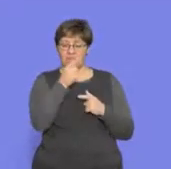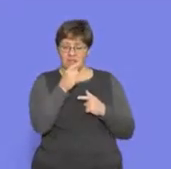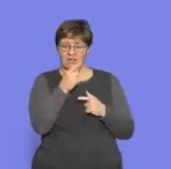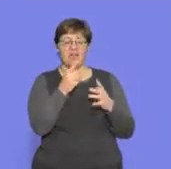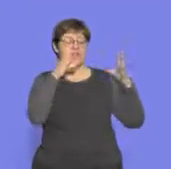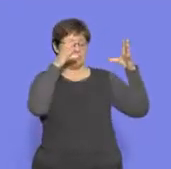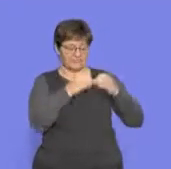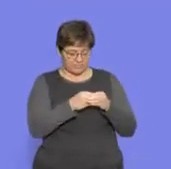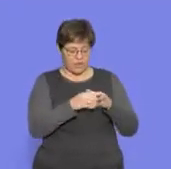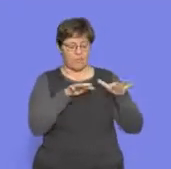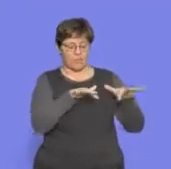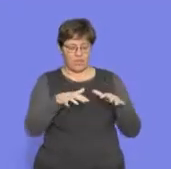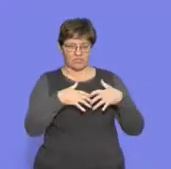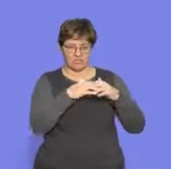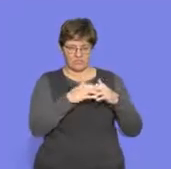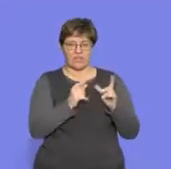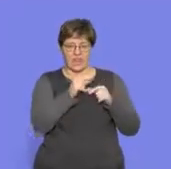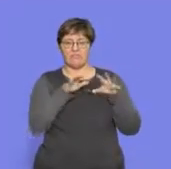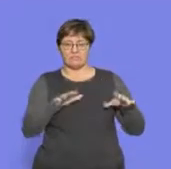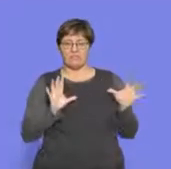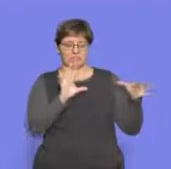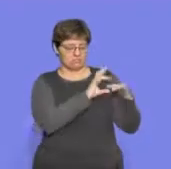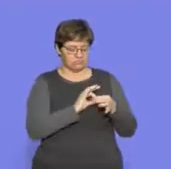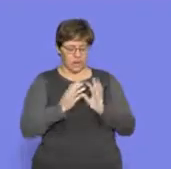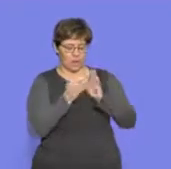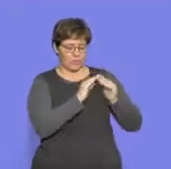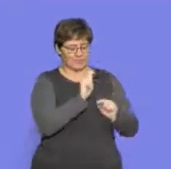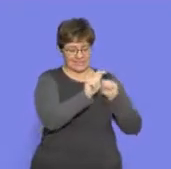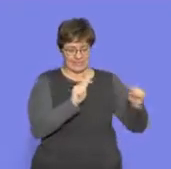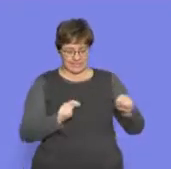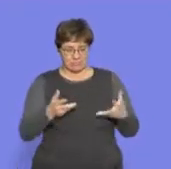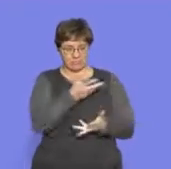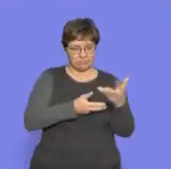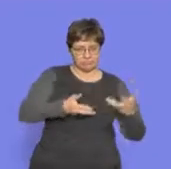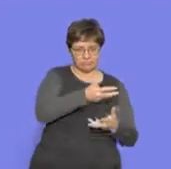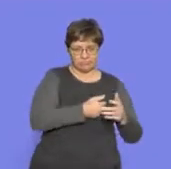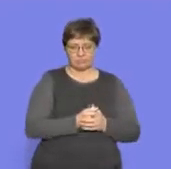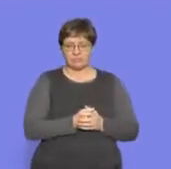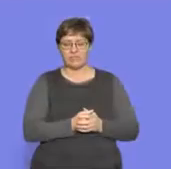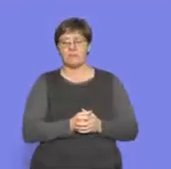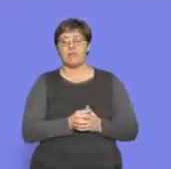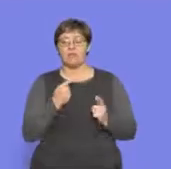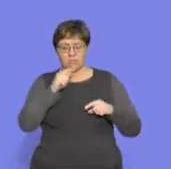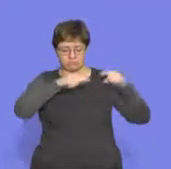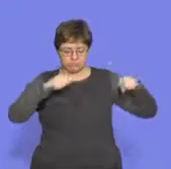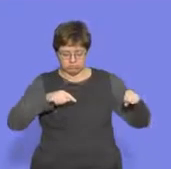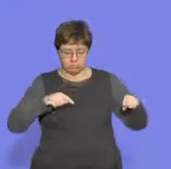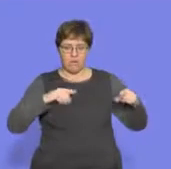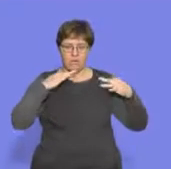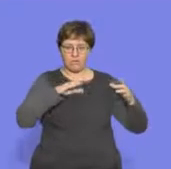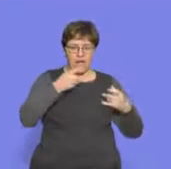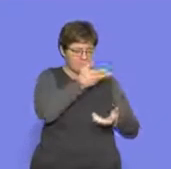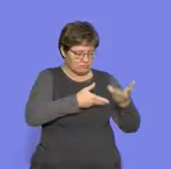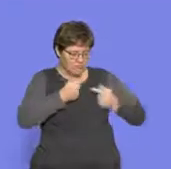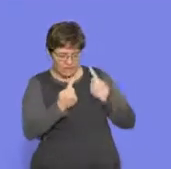form populations. These populations collectively interact with each other. So when different populations of organisms interact with